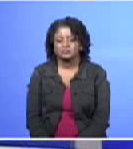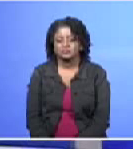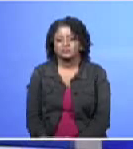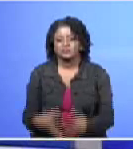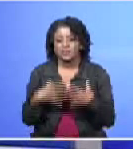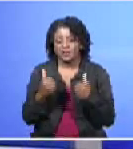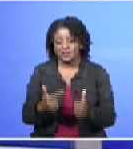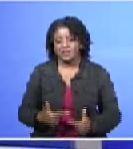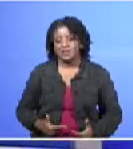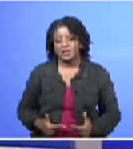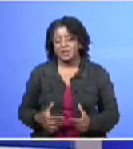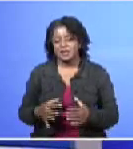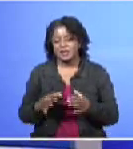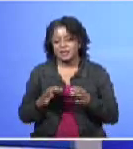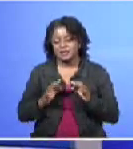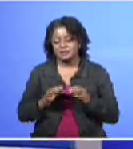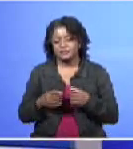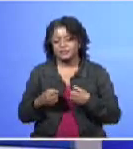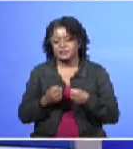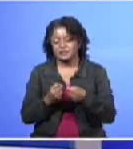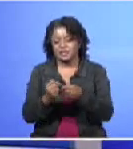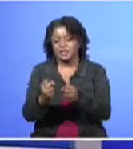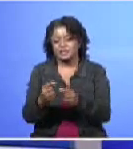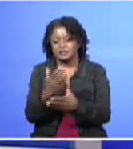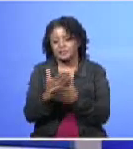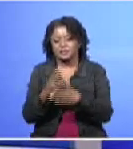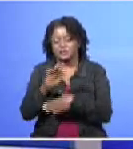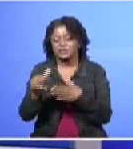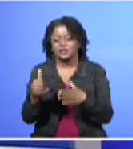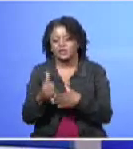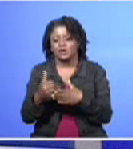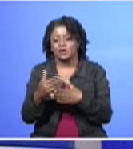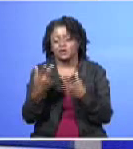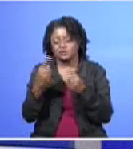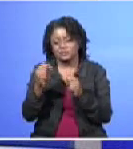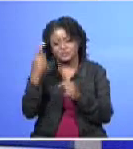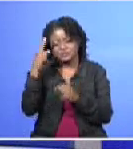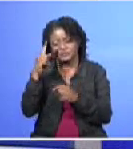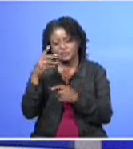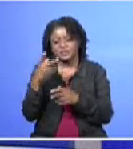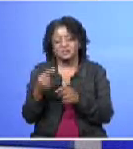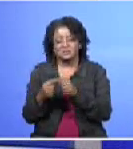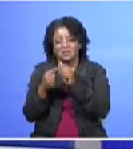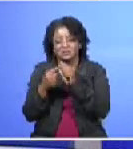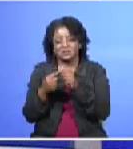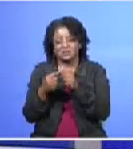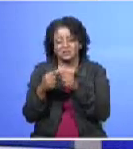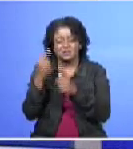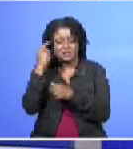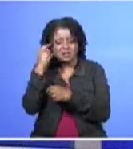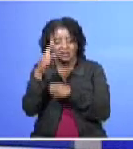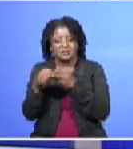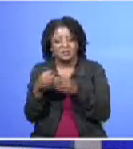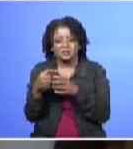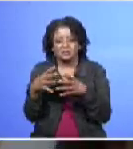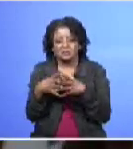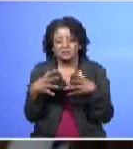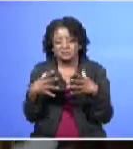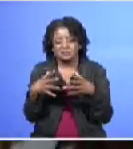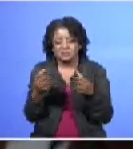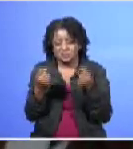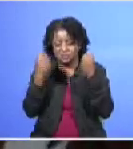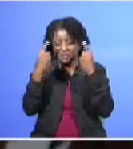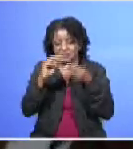A healthy lifestyle is something that we all should strive for, especially considering the startling number of obese persons living in the Bahamas.